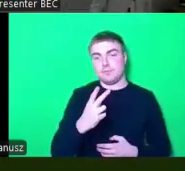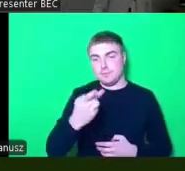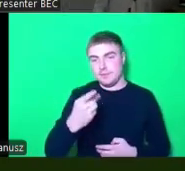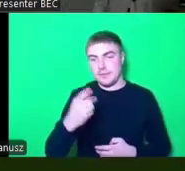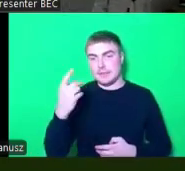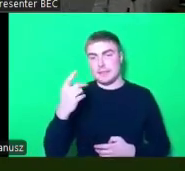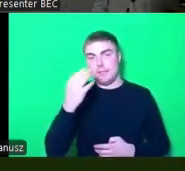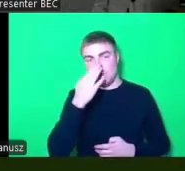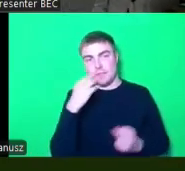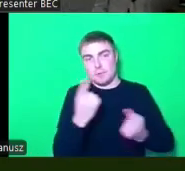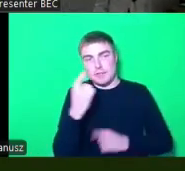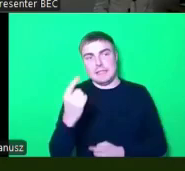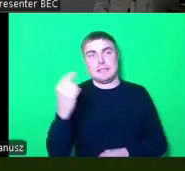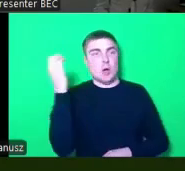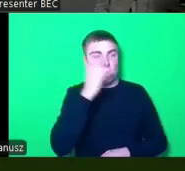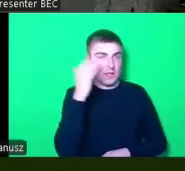a landscape,